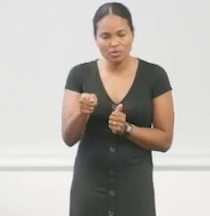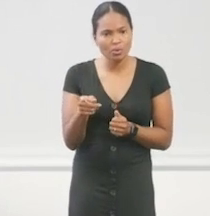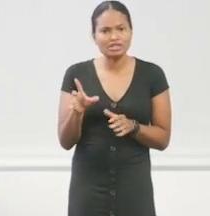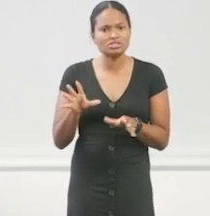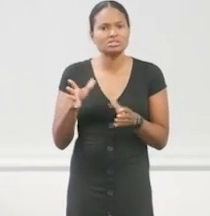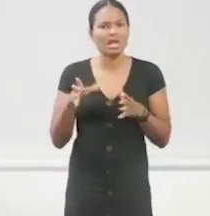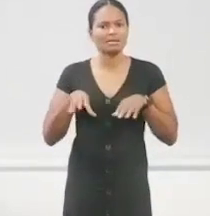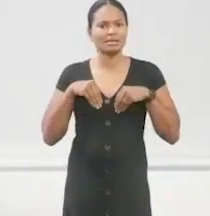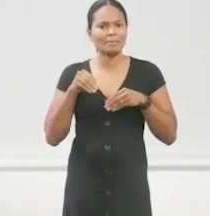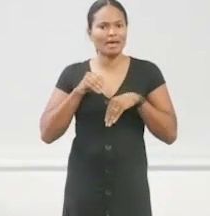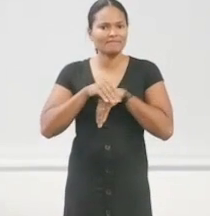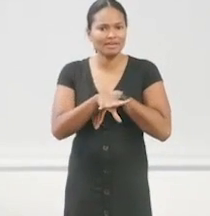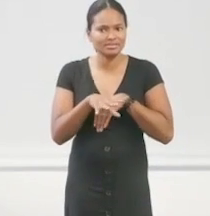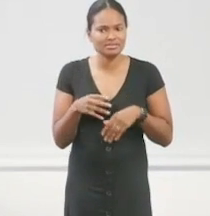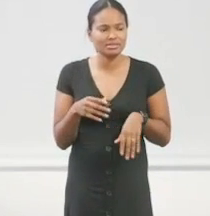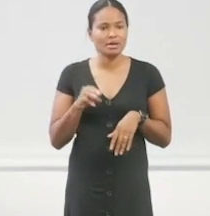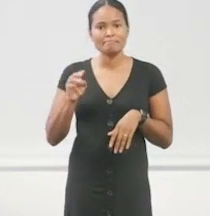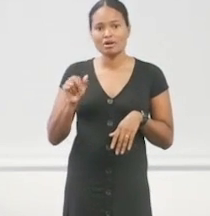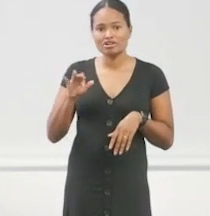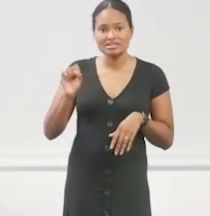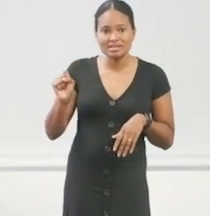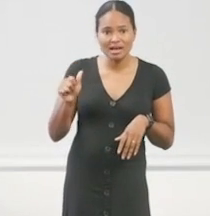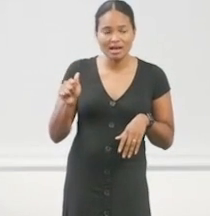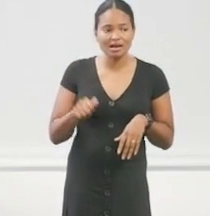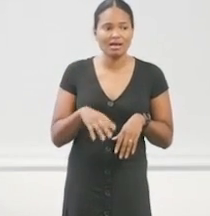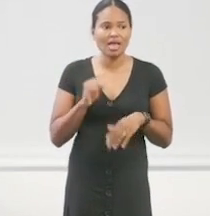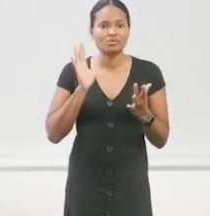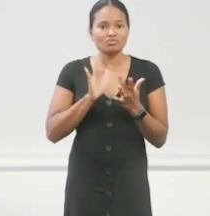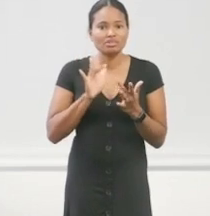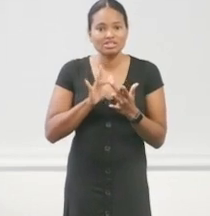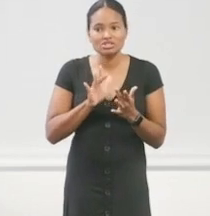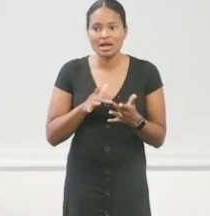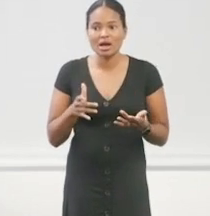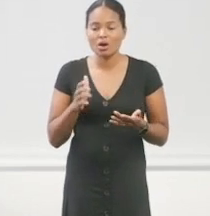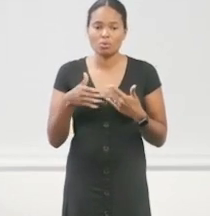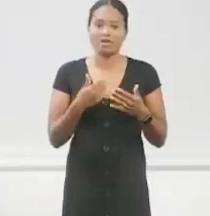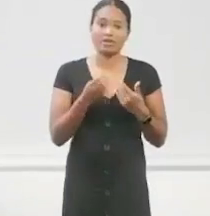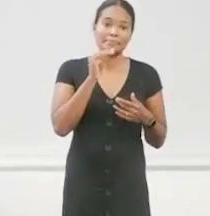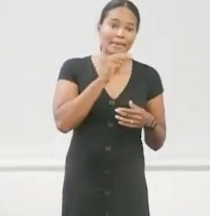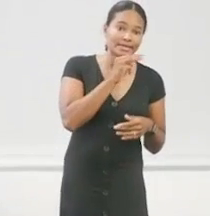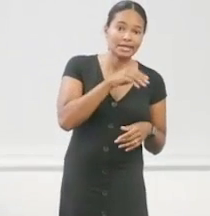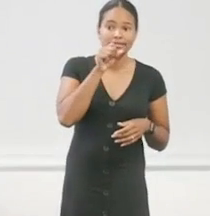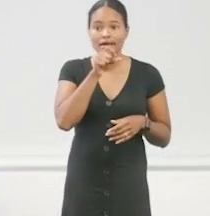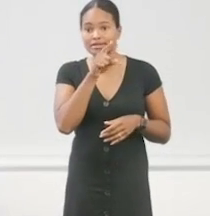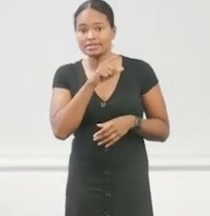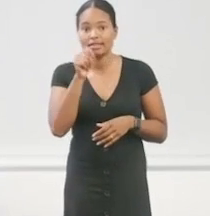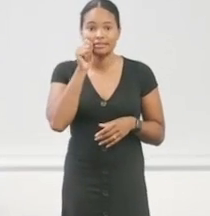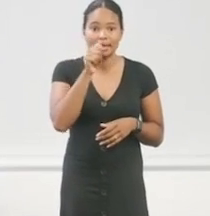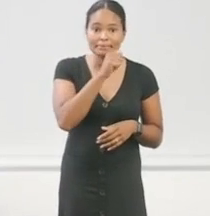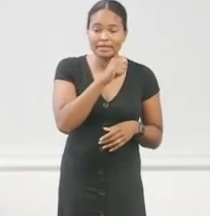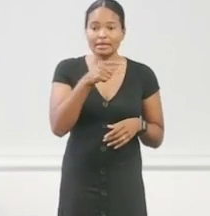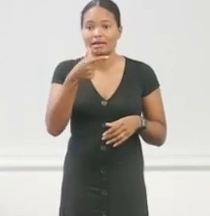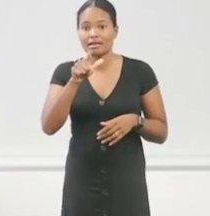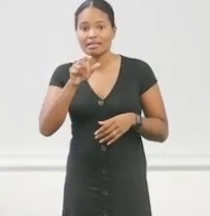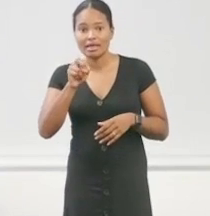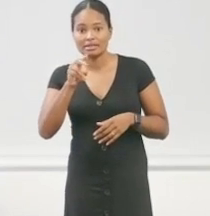here. Take the advice of Marissa and reach out, and whether it's Mesa, Scottsdale, Tempe,